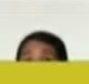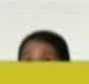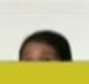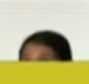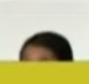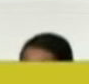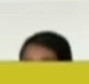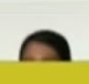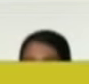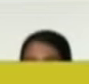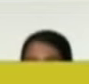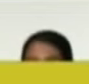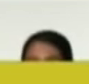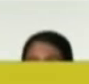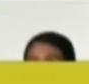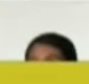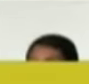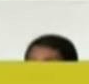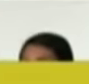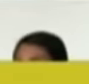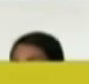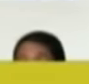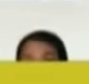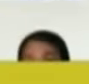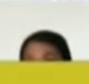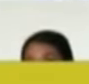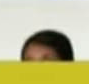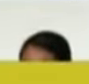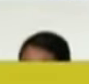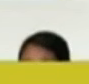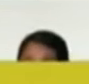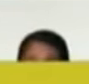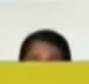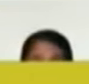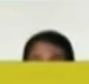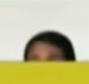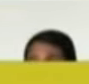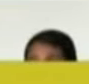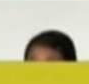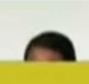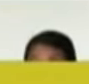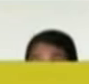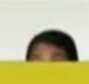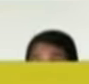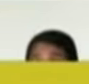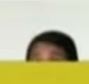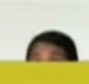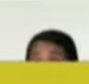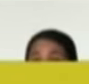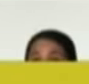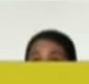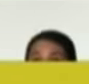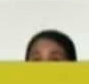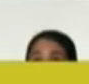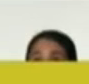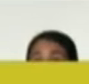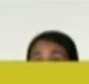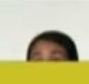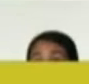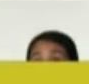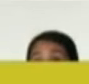the southern countries with mutual benefit and in an inclusive perception